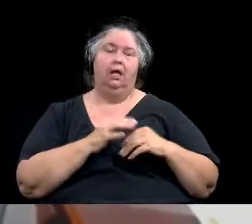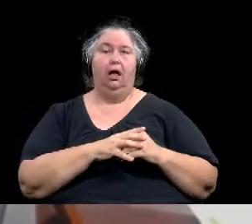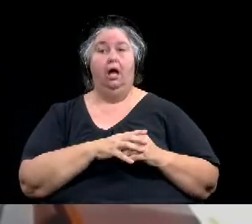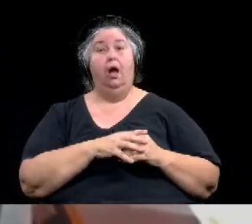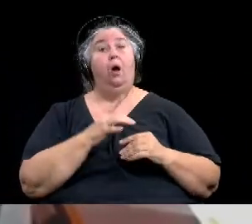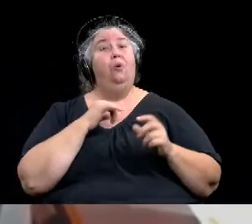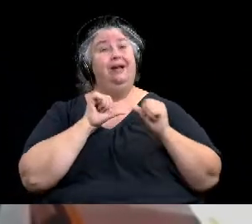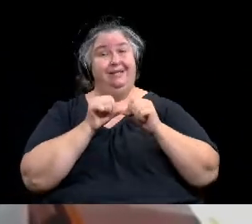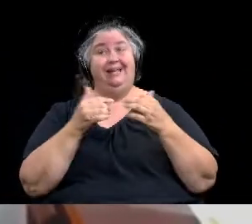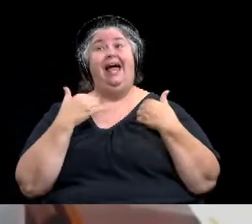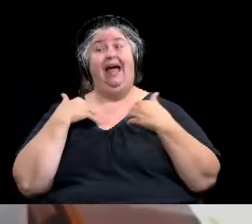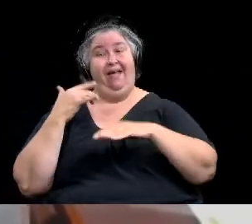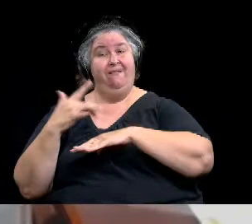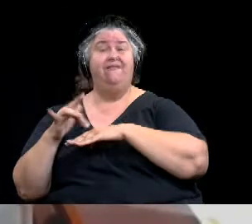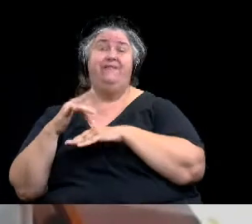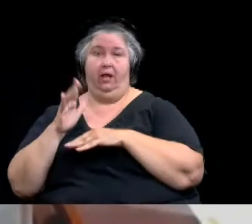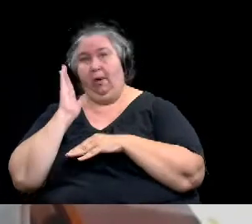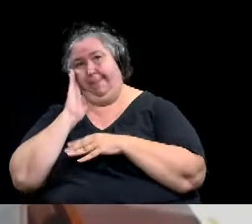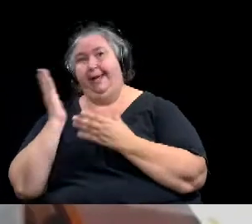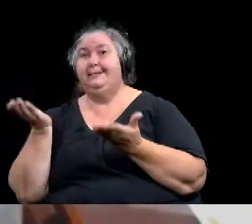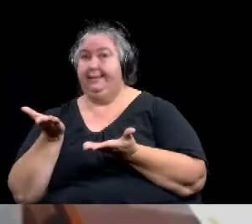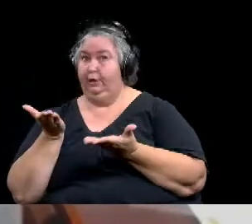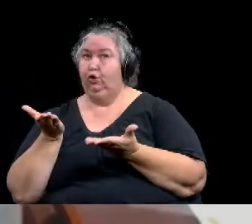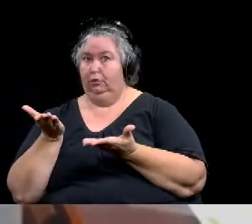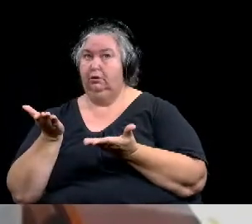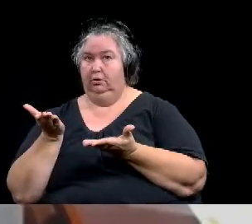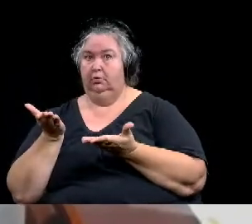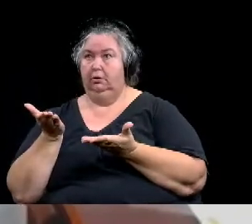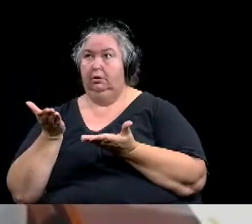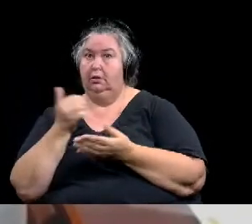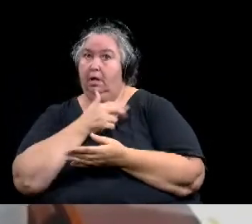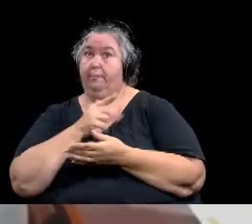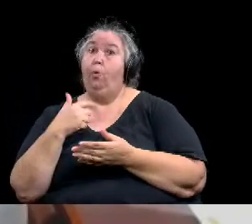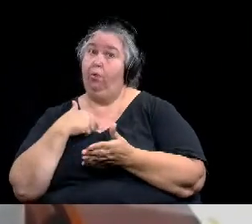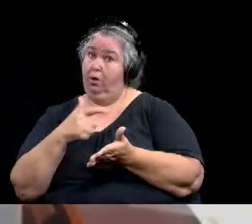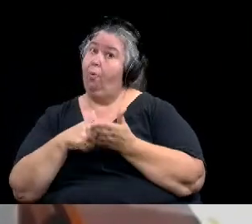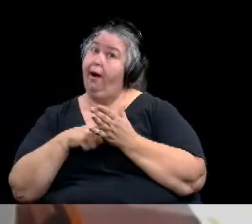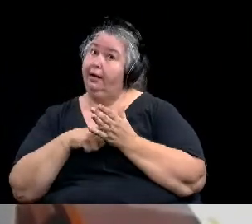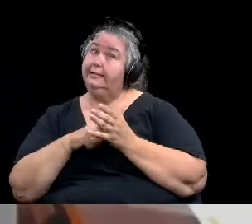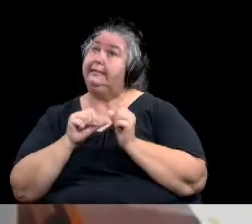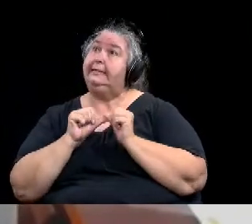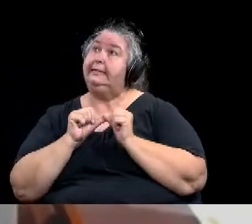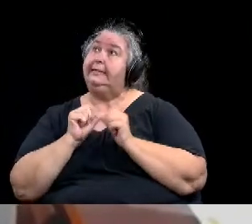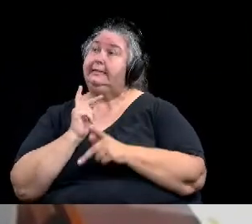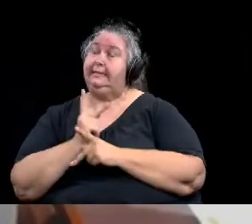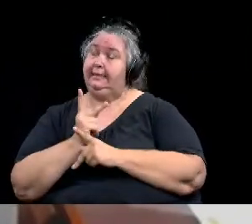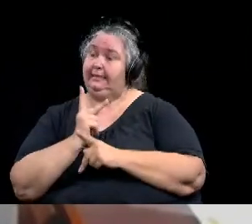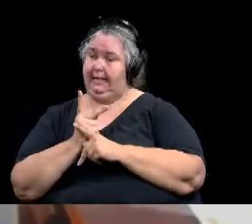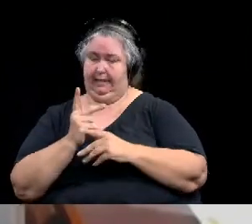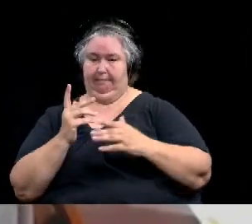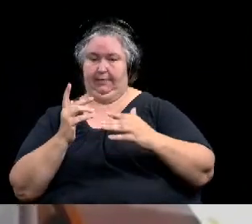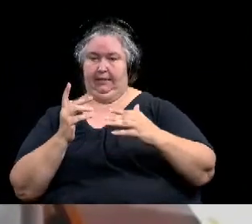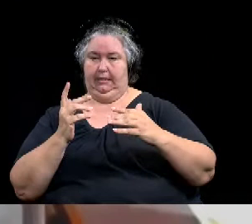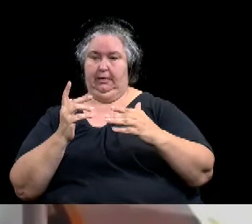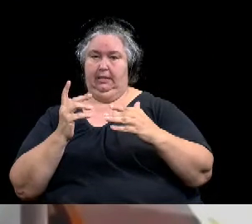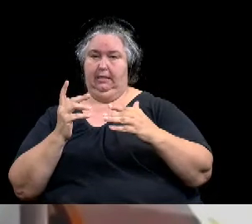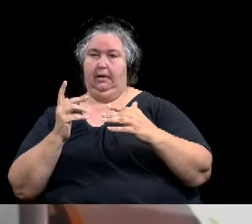to have available beds here at the hospital. We are required to maintain a capacity to manage COVID